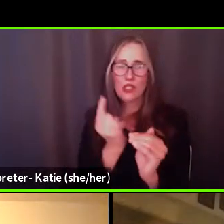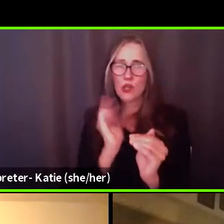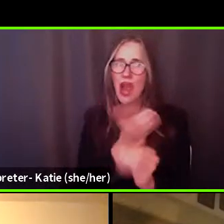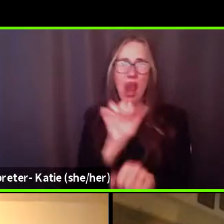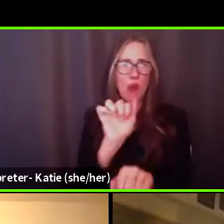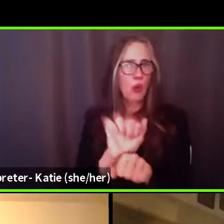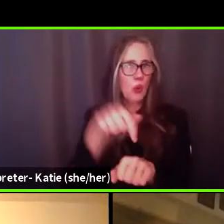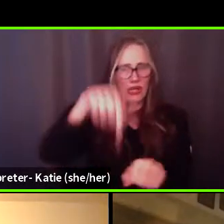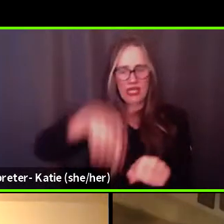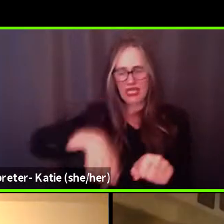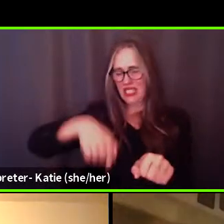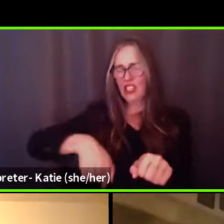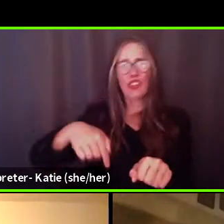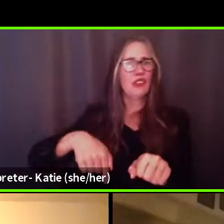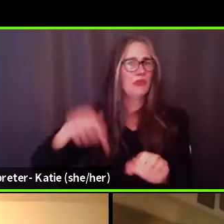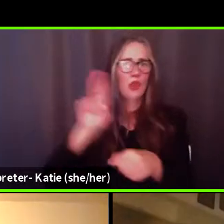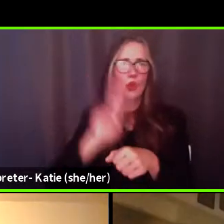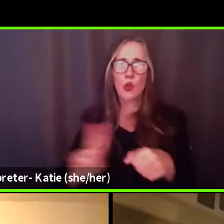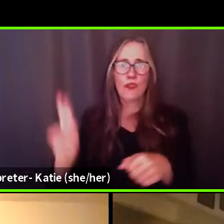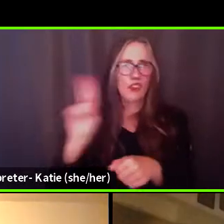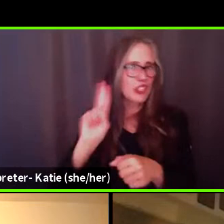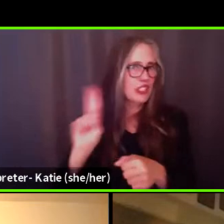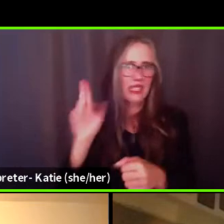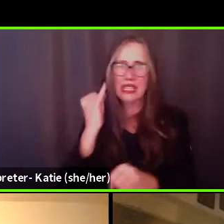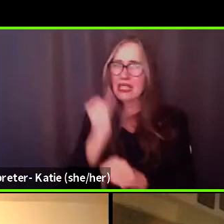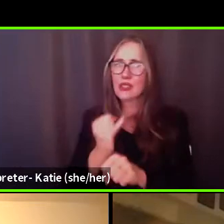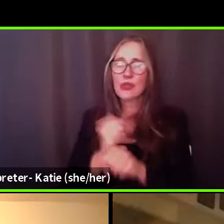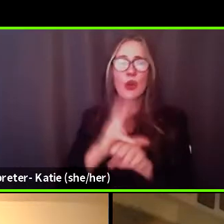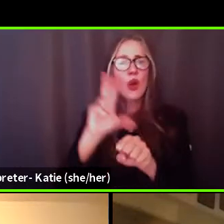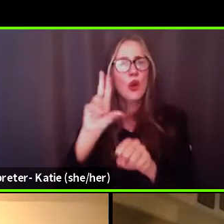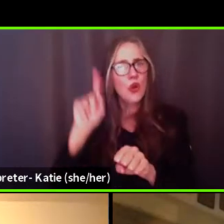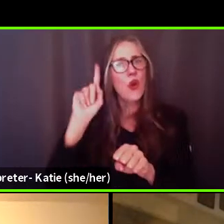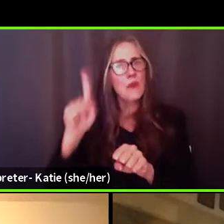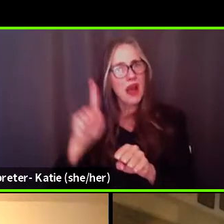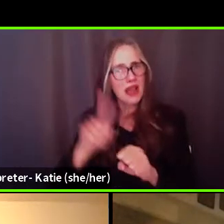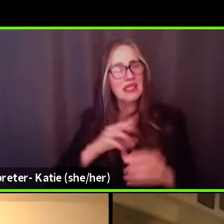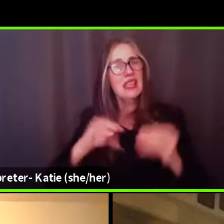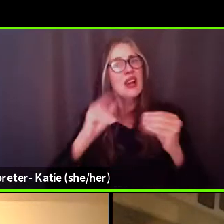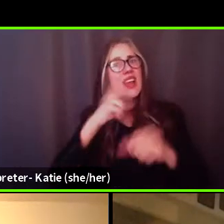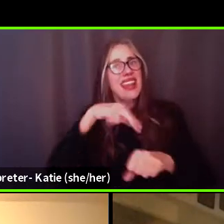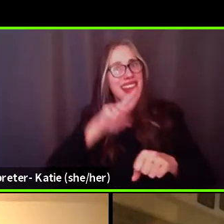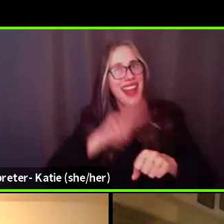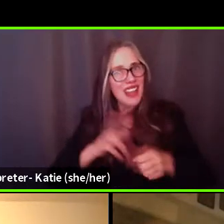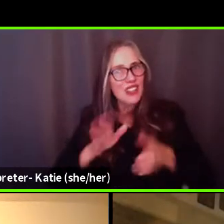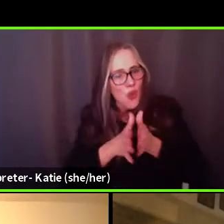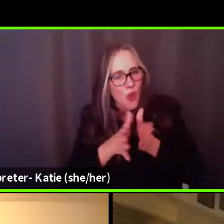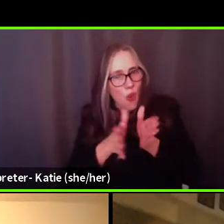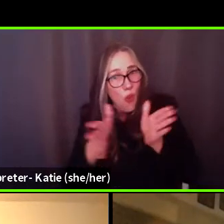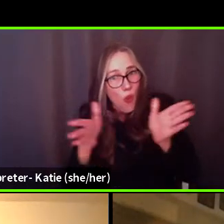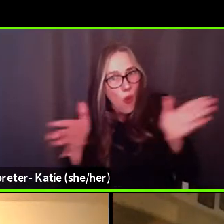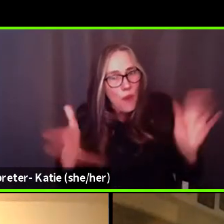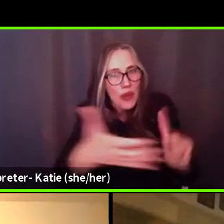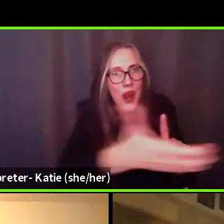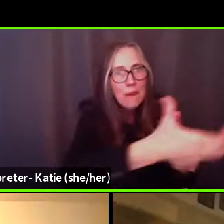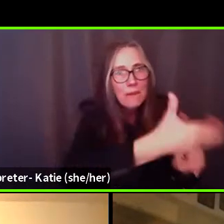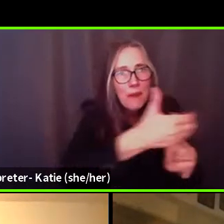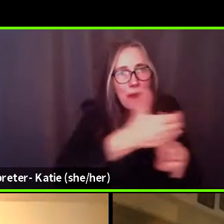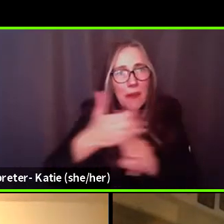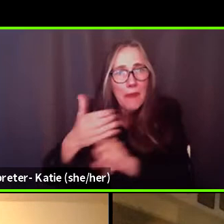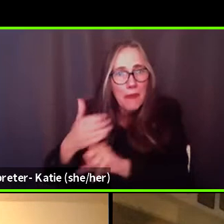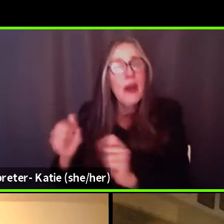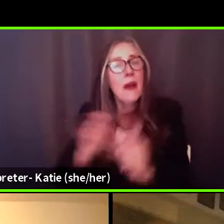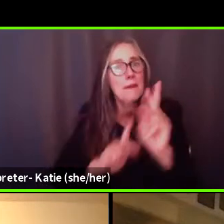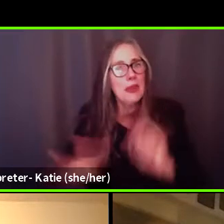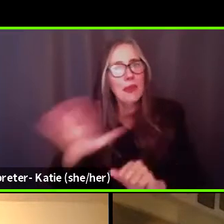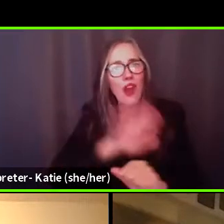ahead i would love to see us um push a national conversation but let's square california up